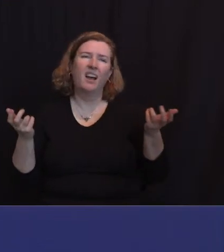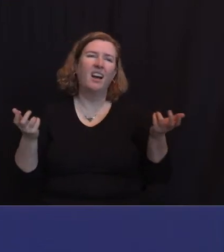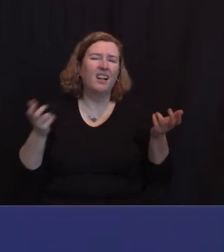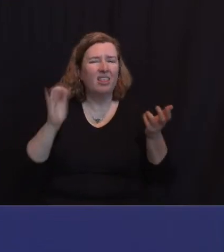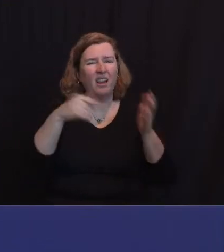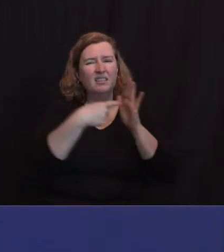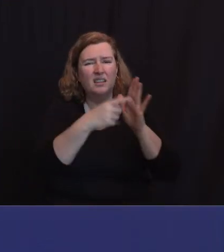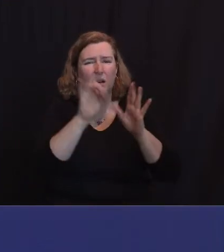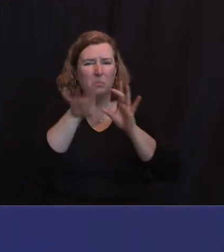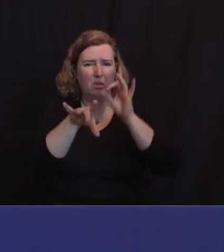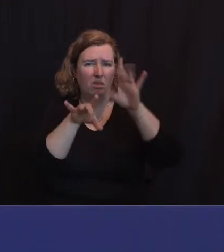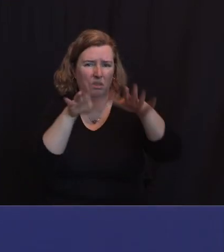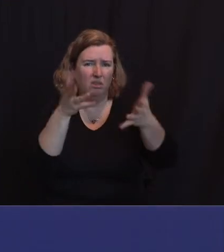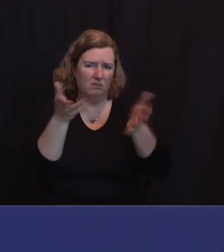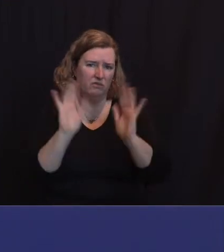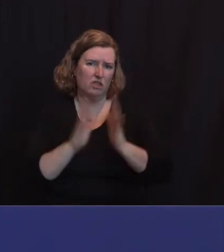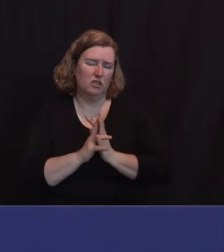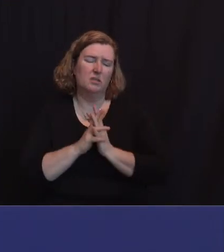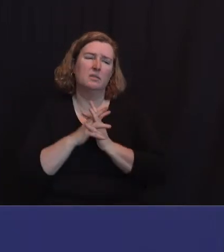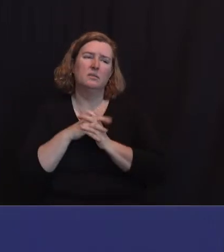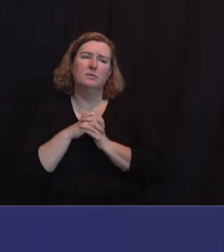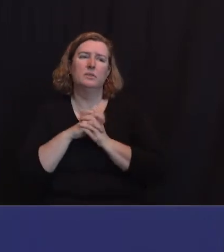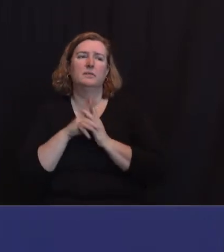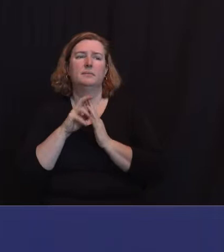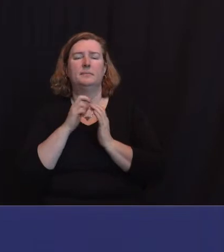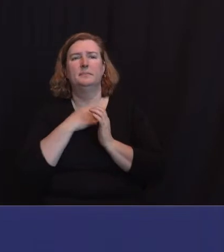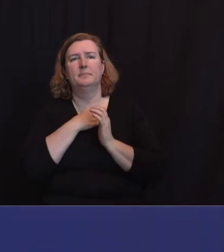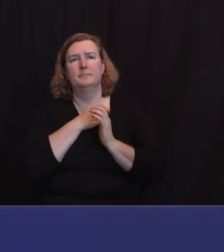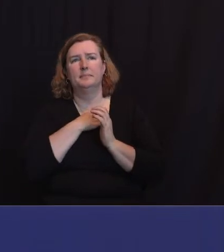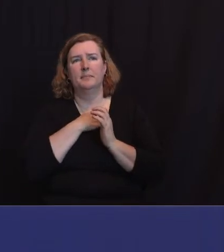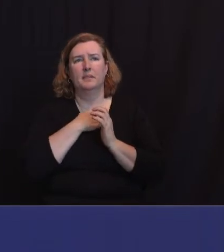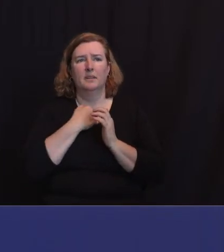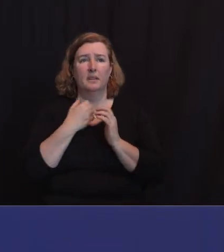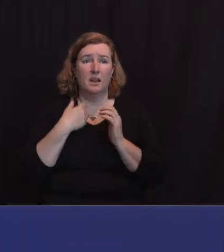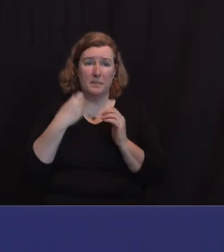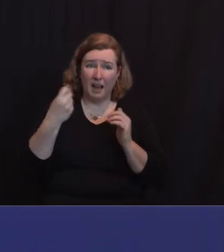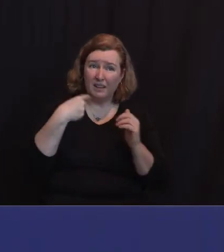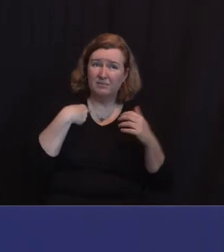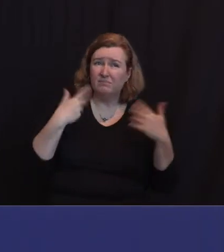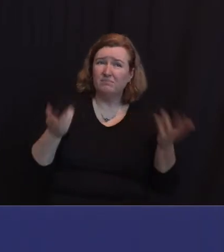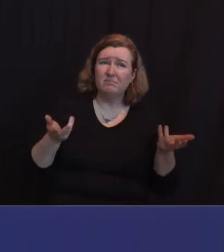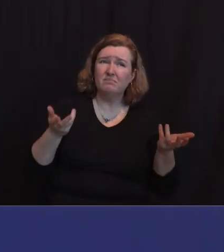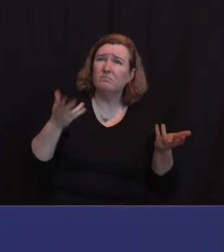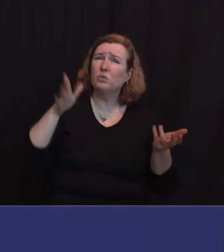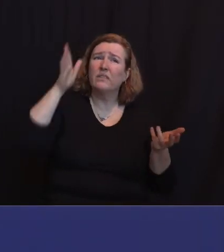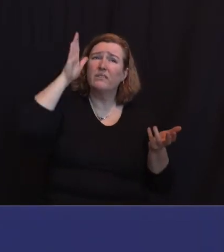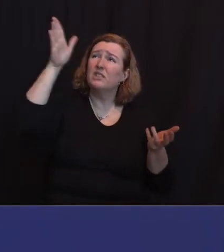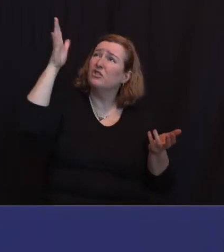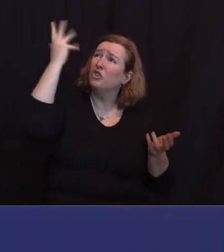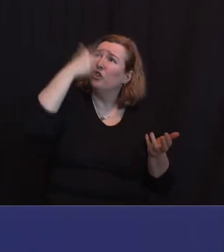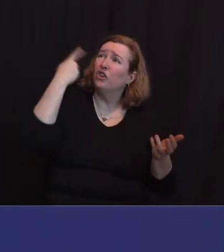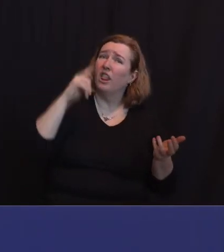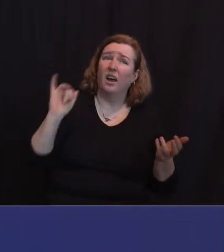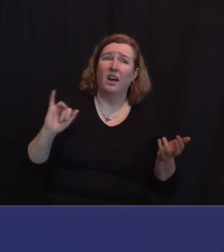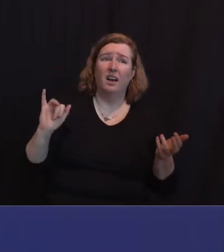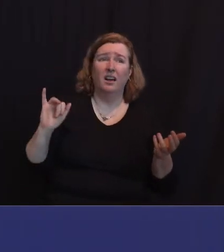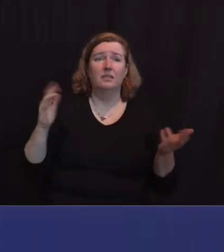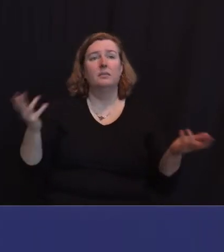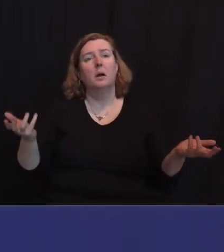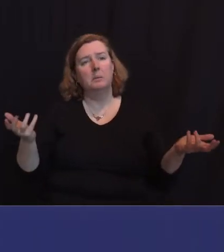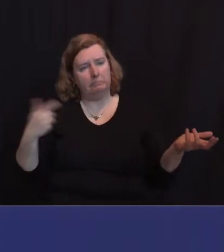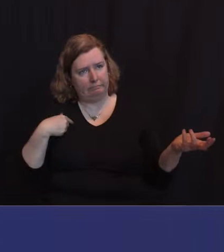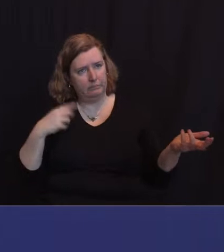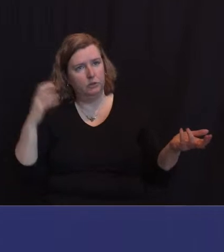And then what do I think it looks like? I think assuming the vaccine supply